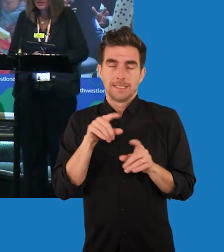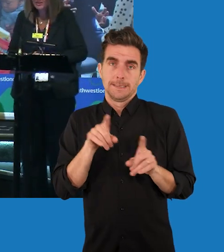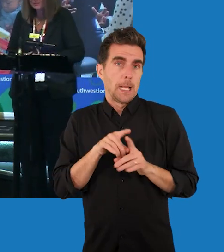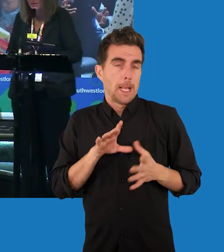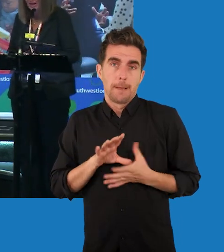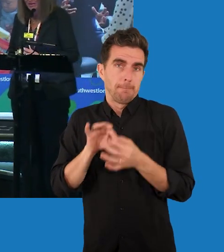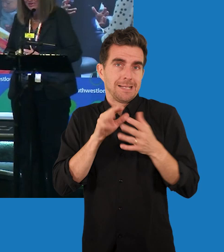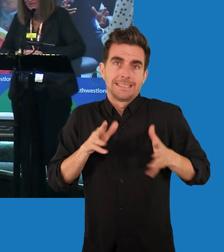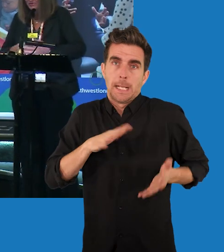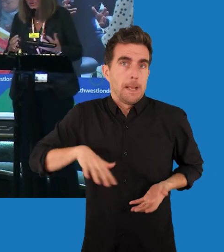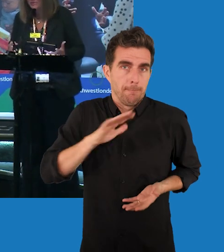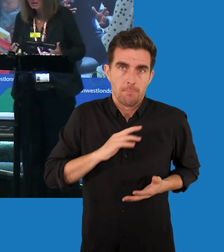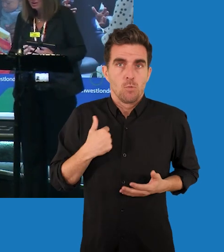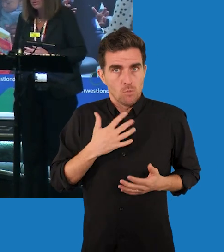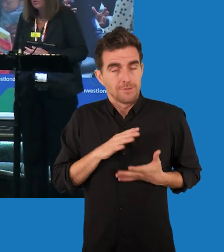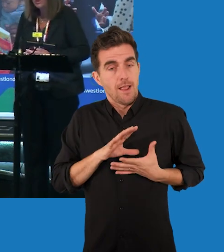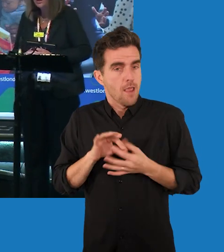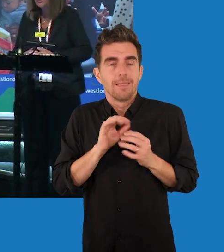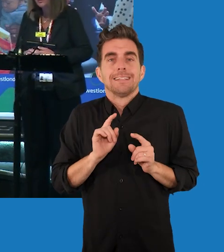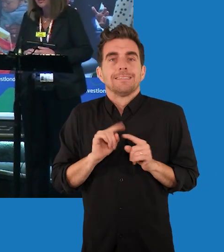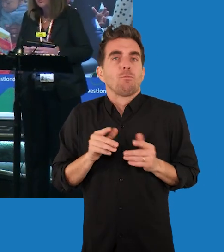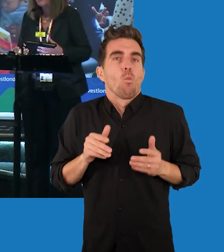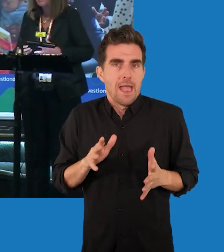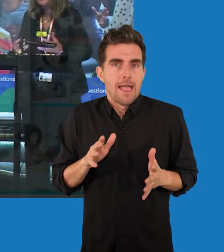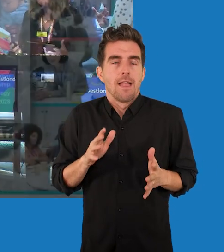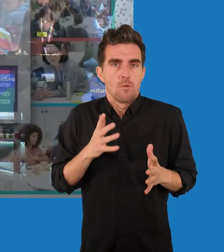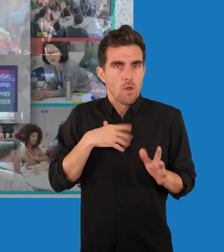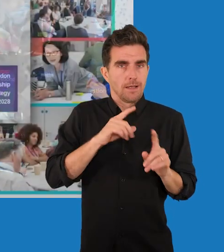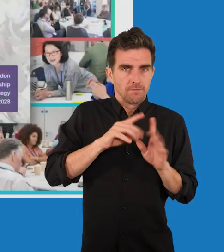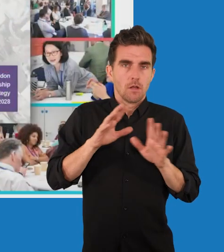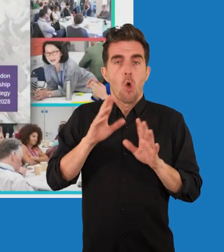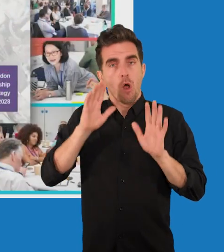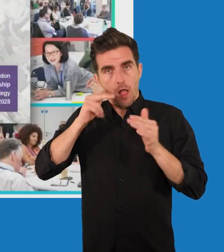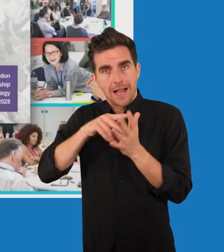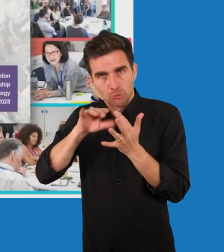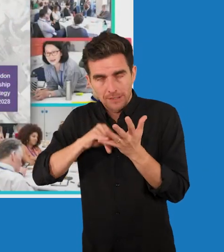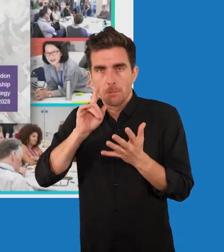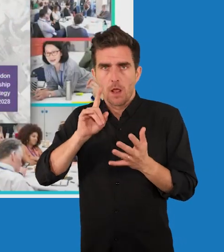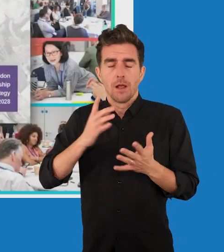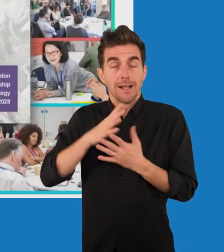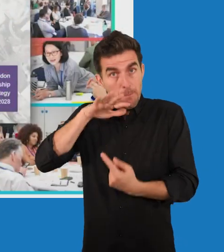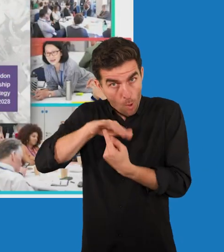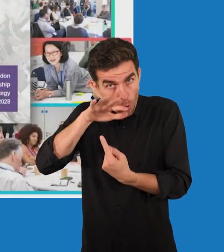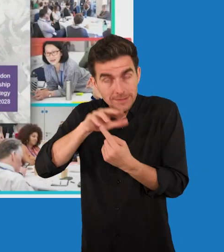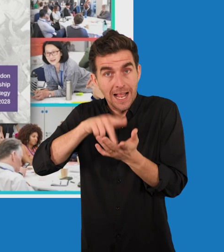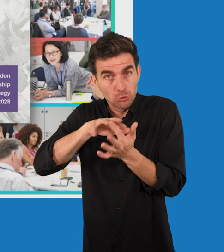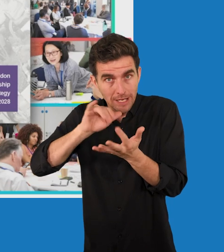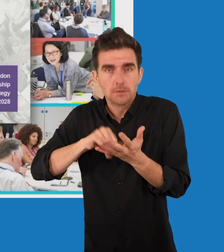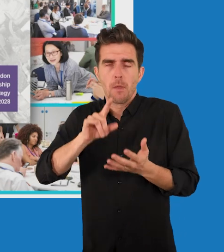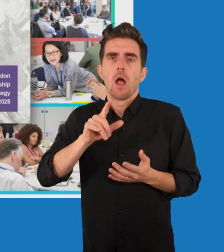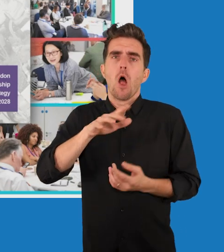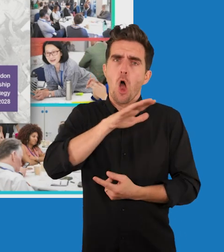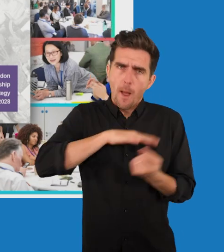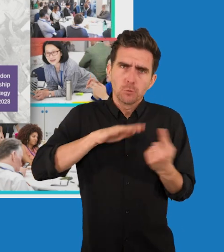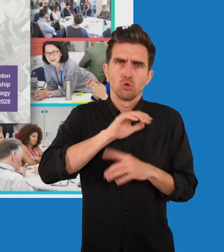same system. And some of them we want to do together in a different way, not just focusing on the NHS, which is really, really